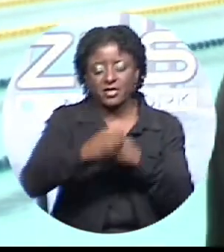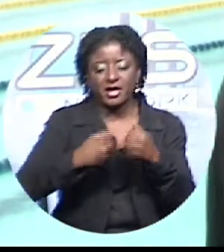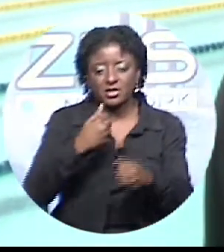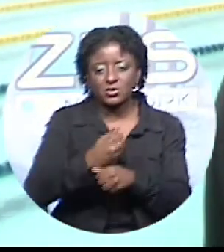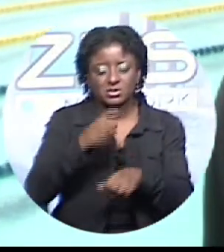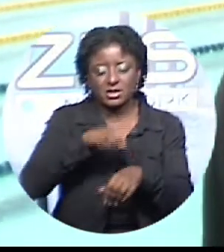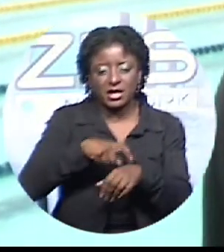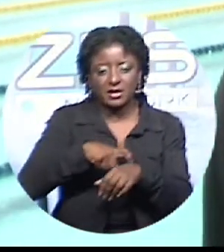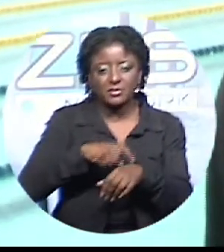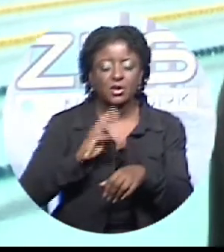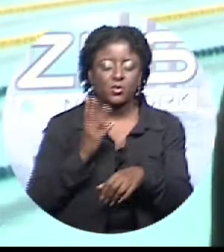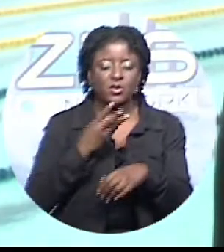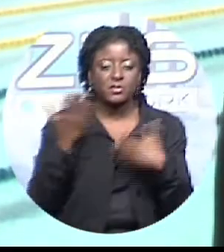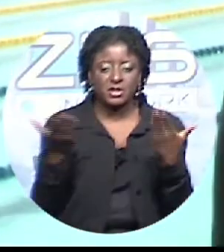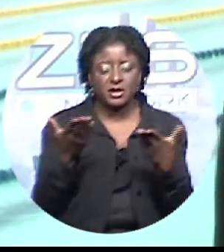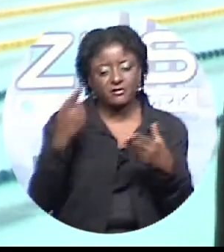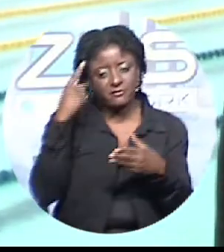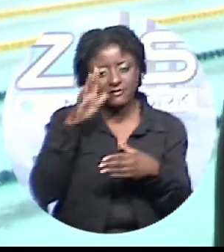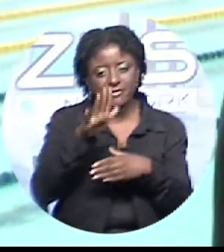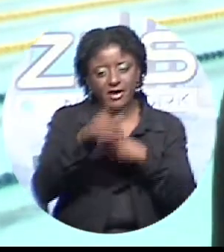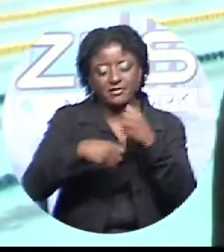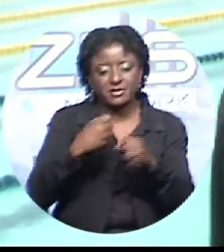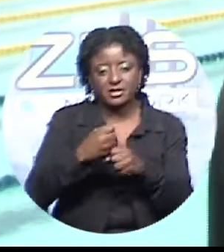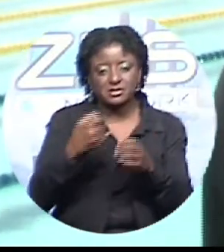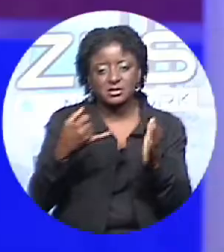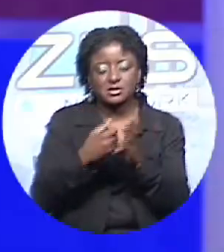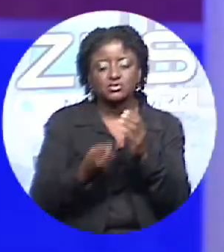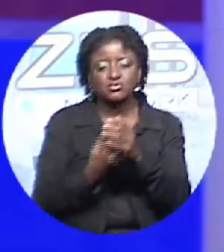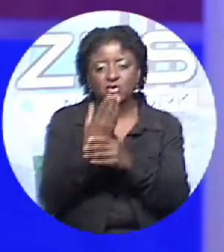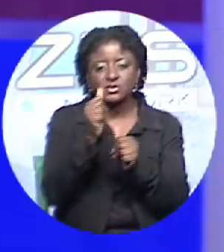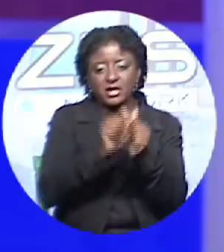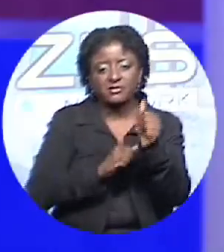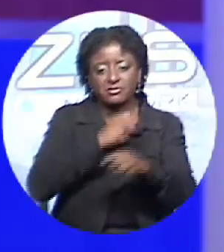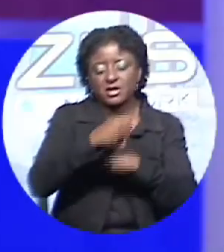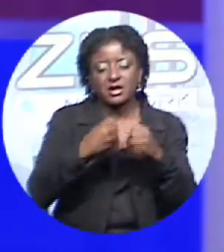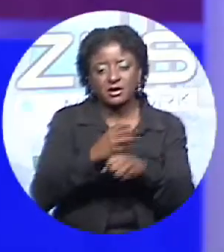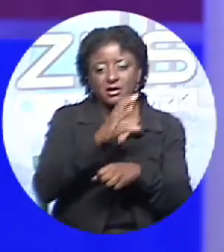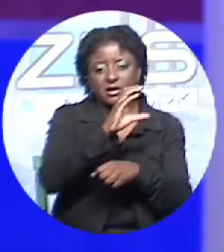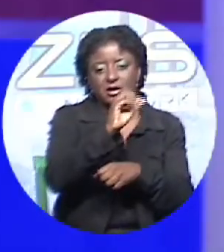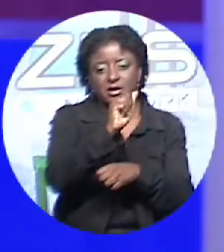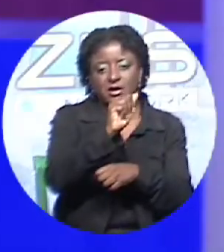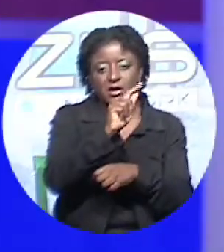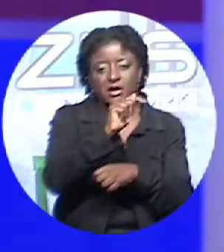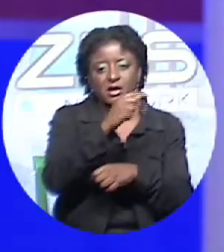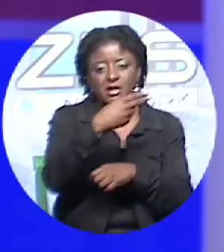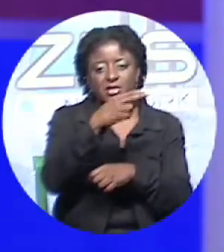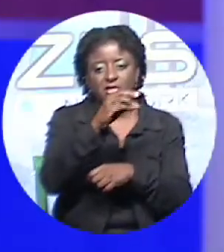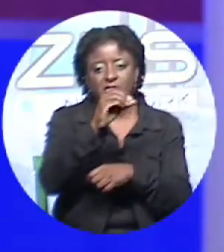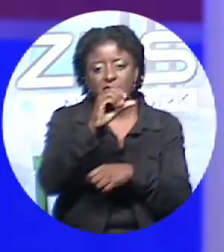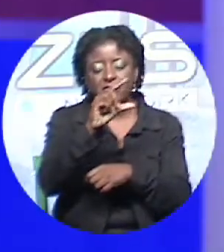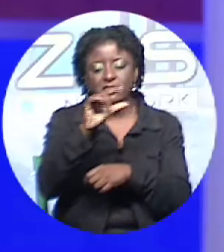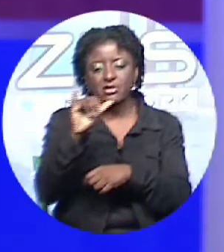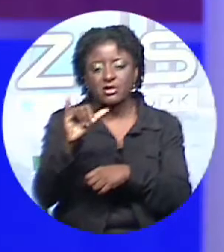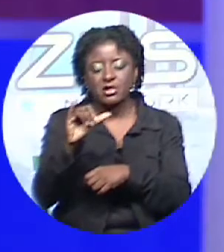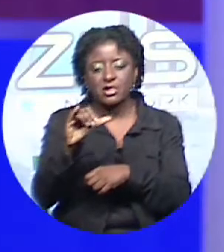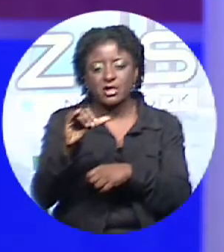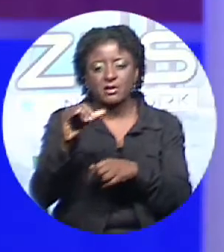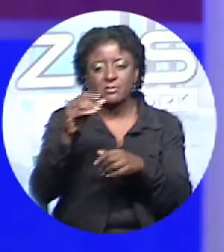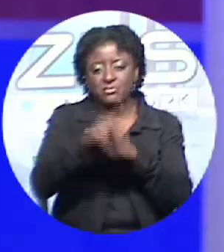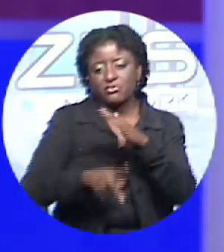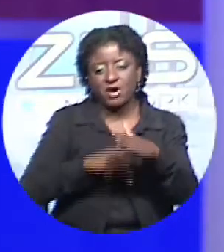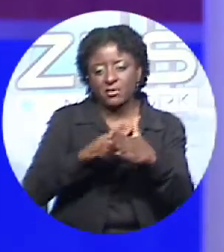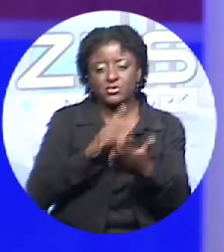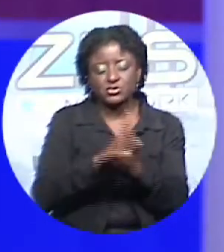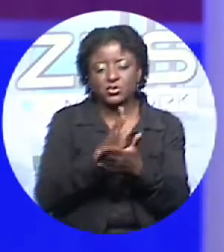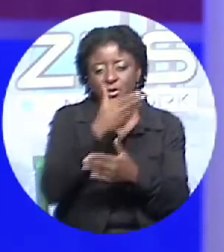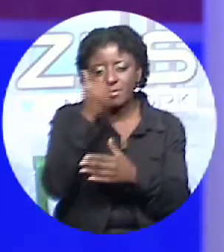only been around for 5 years, so it's been growing every year. The Catholic Primary School's Best of Three Basketball Championships taking back